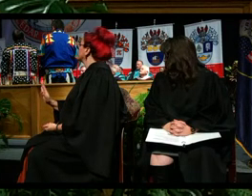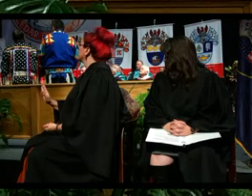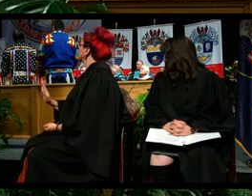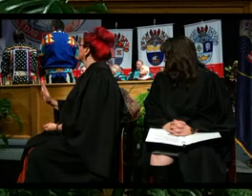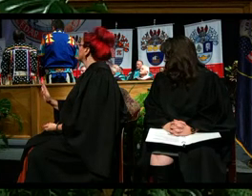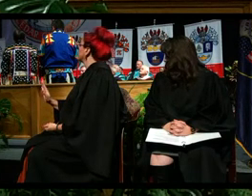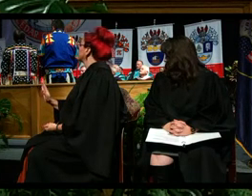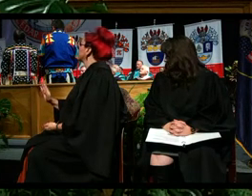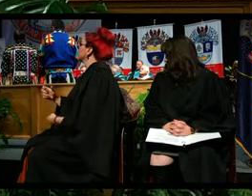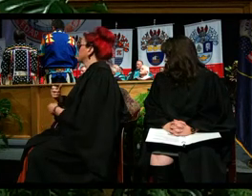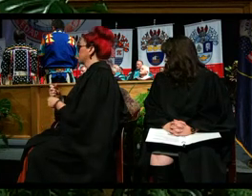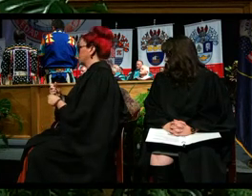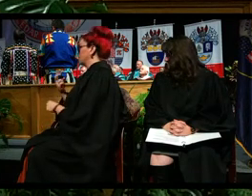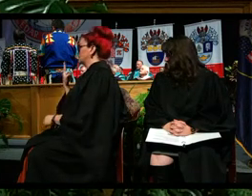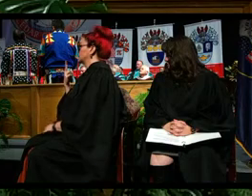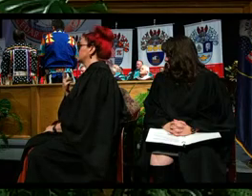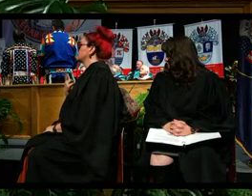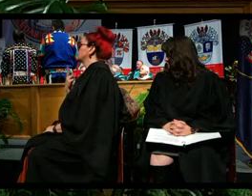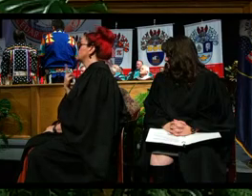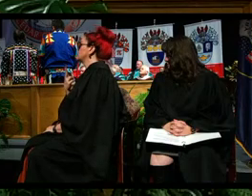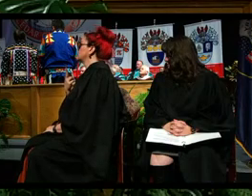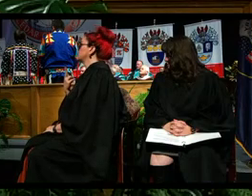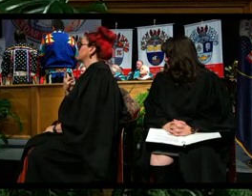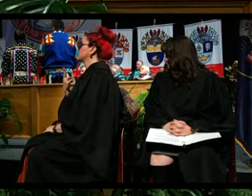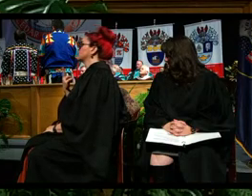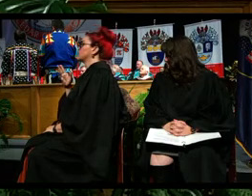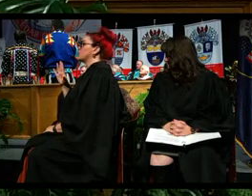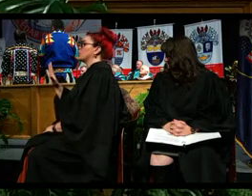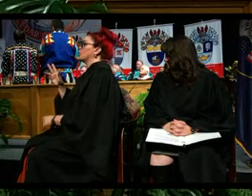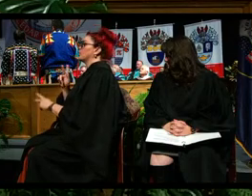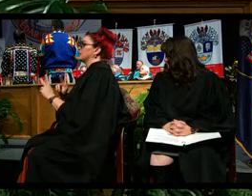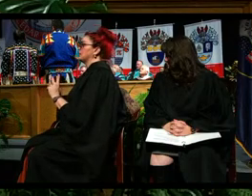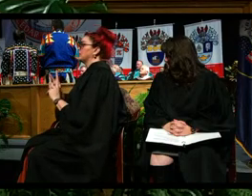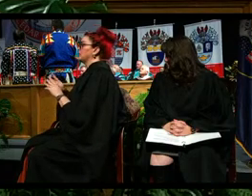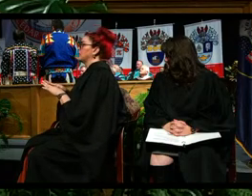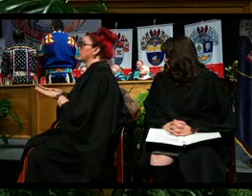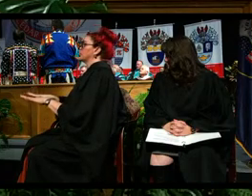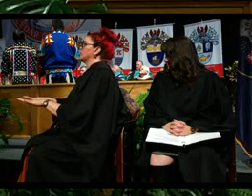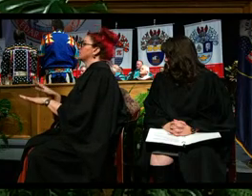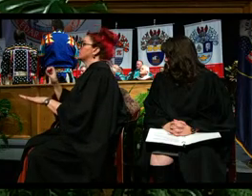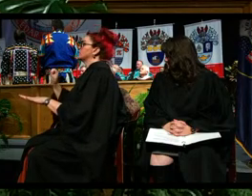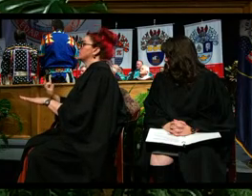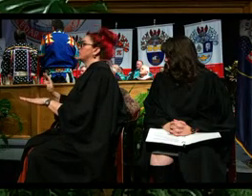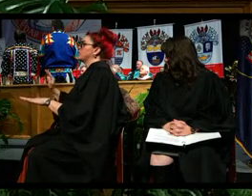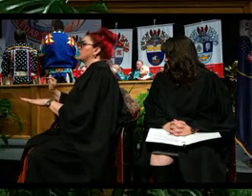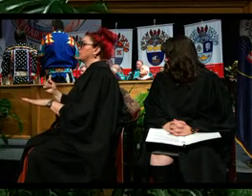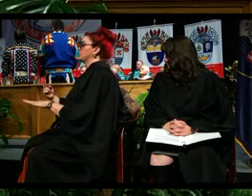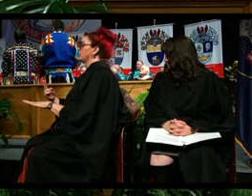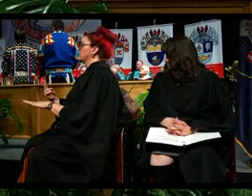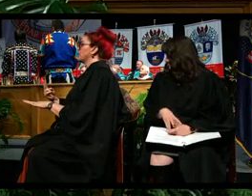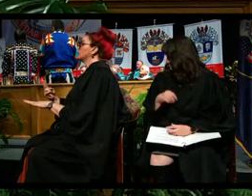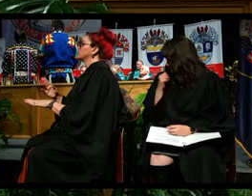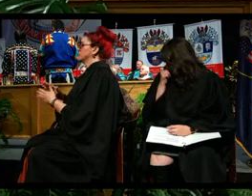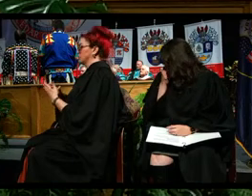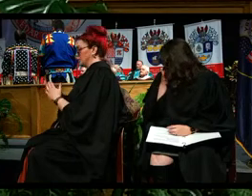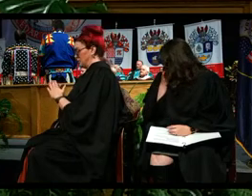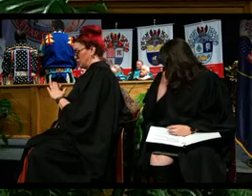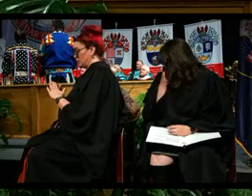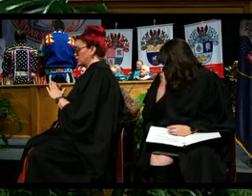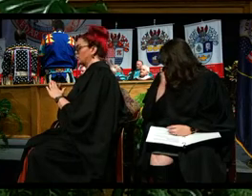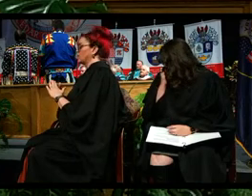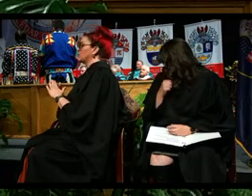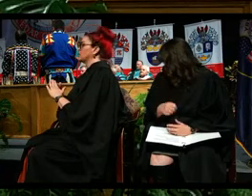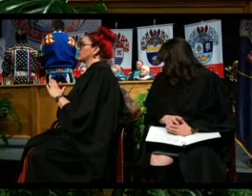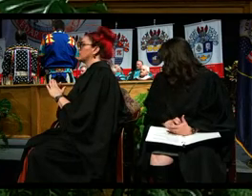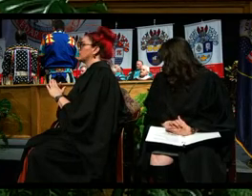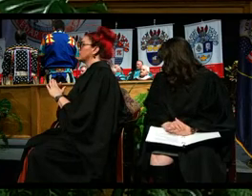for making history for our people in Southern Utah, this community, the